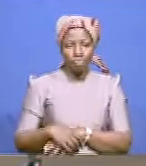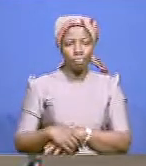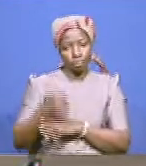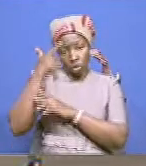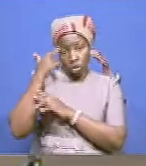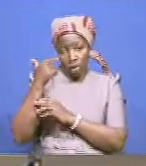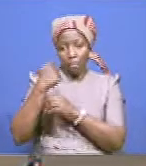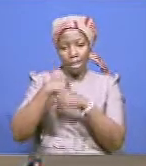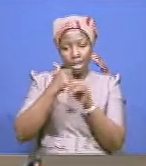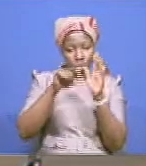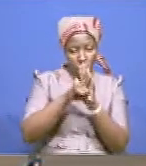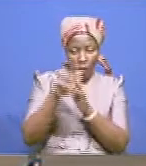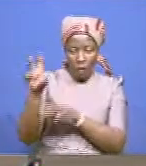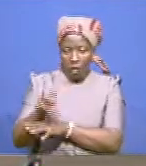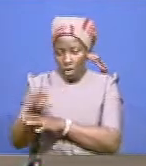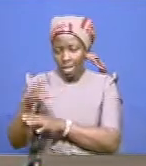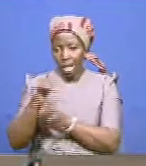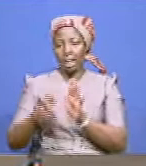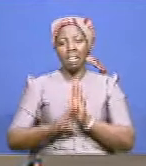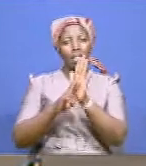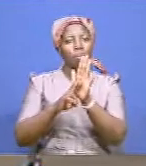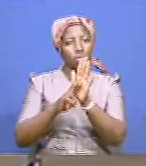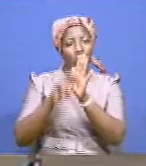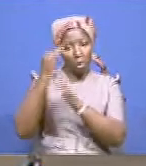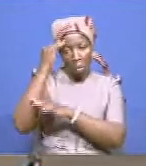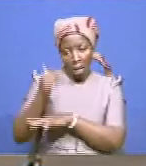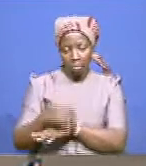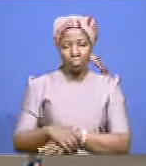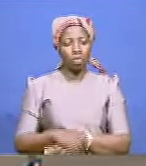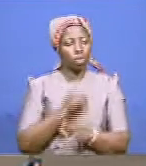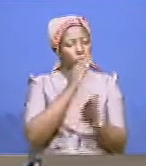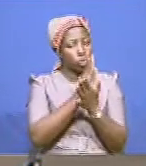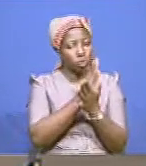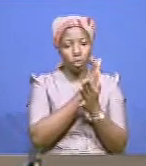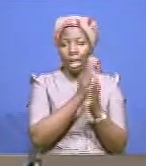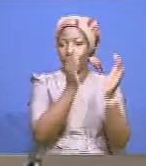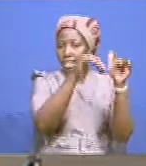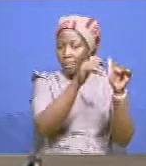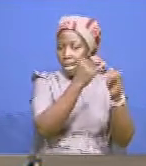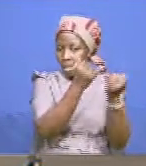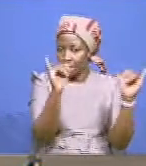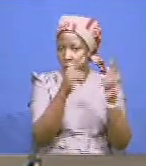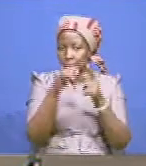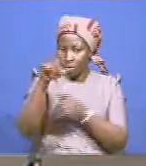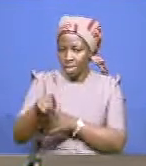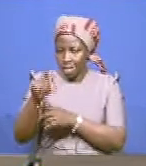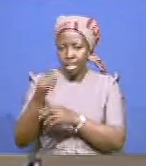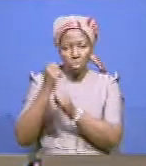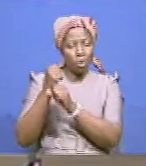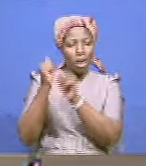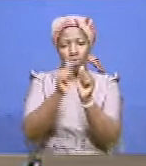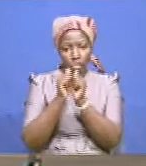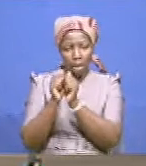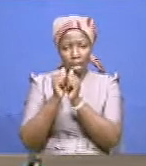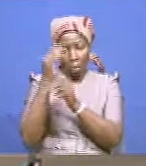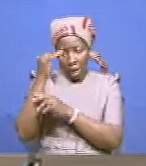and representation, so that much as assemblies are independent, we require uniformity because there are common practices that mm-hmm, we must maintain across the